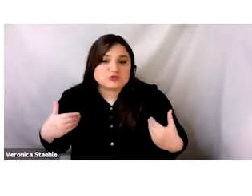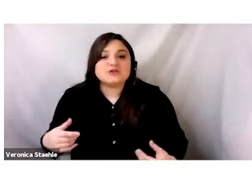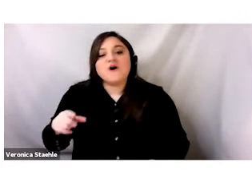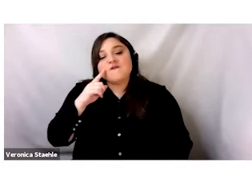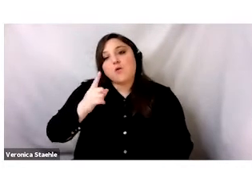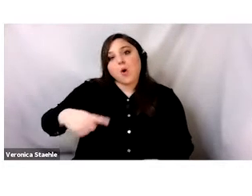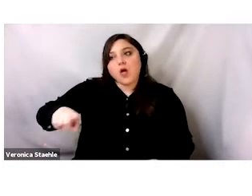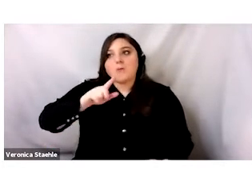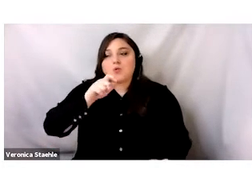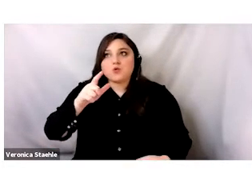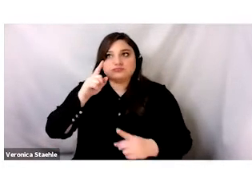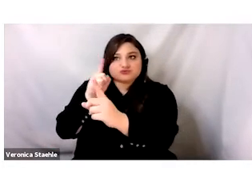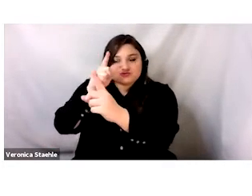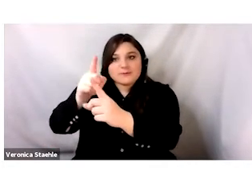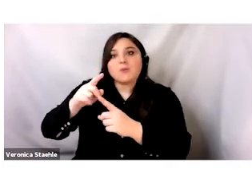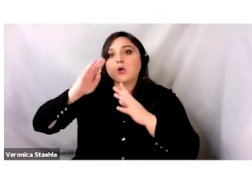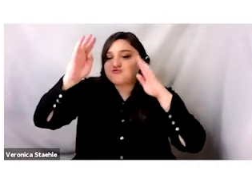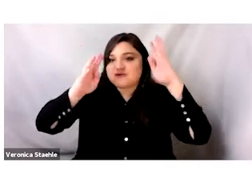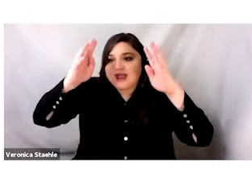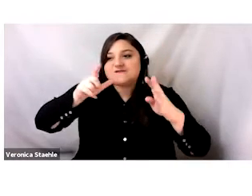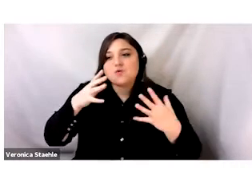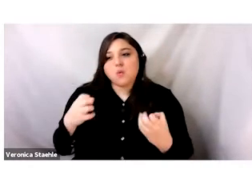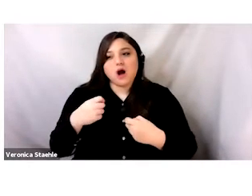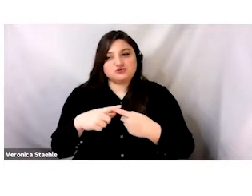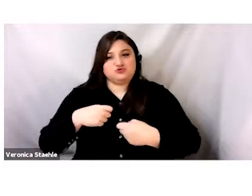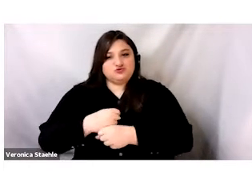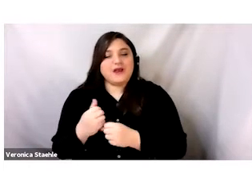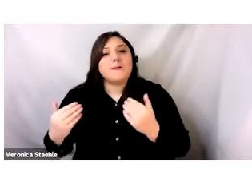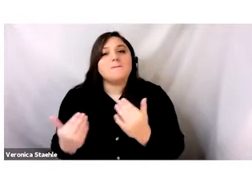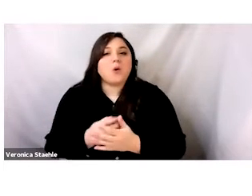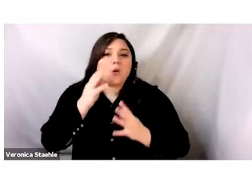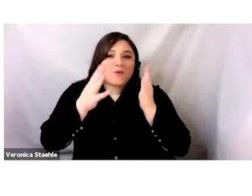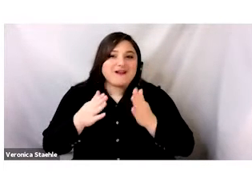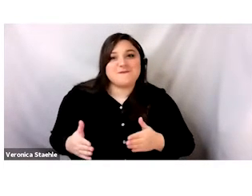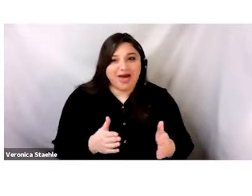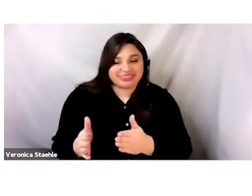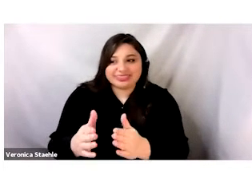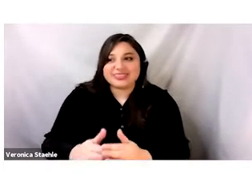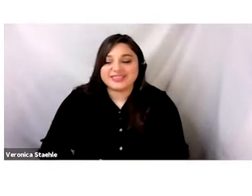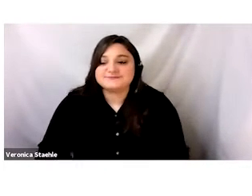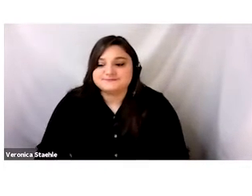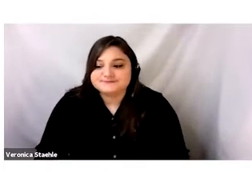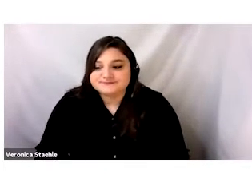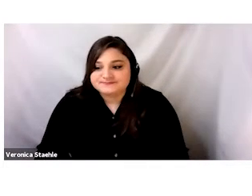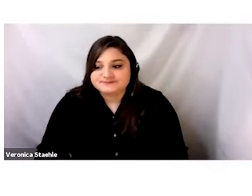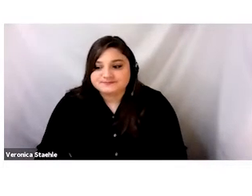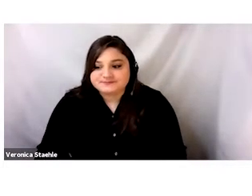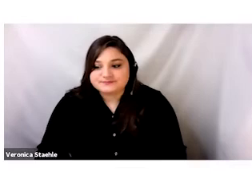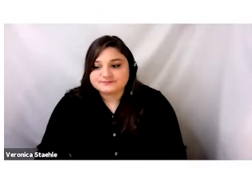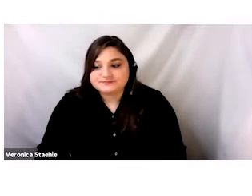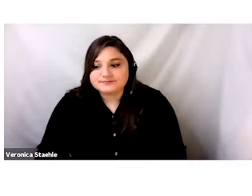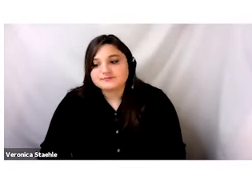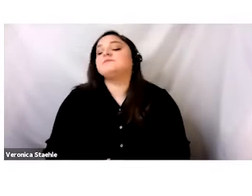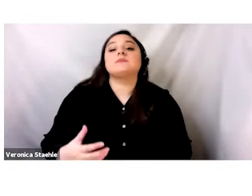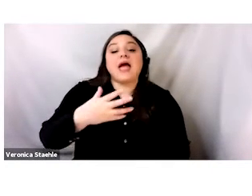that want to really have a stronger path in their creative journey. And then the main business that I'm known for is Creative